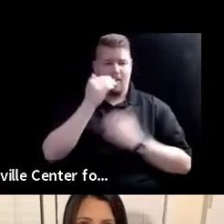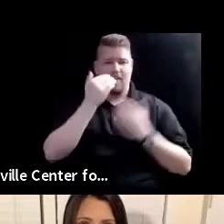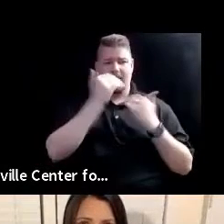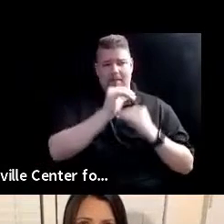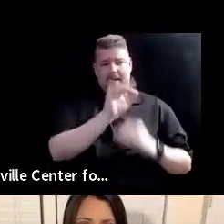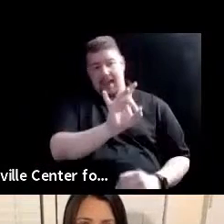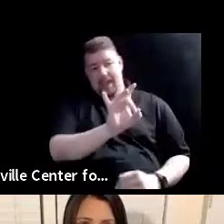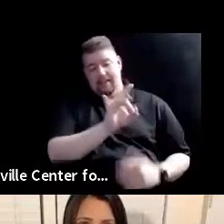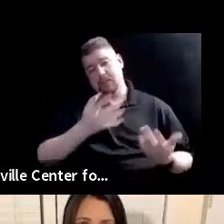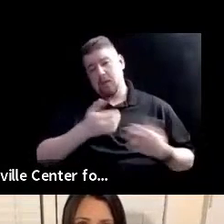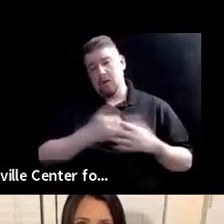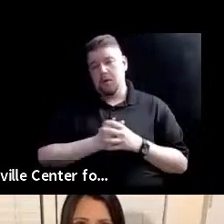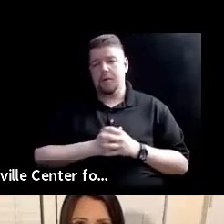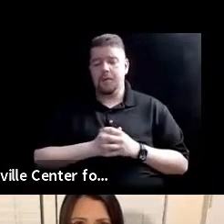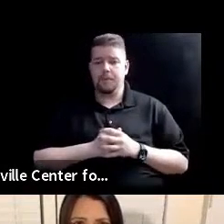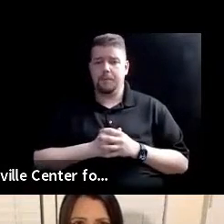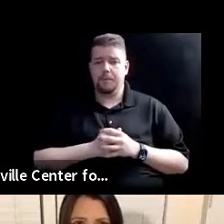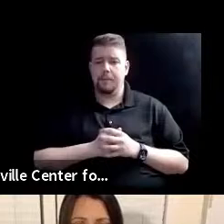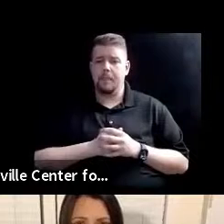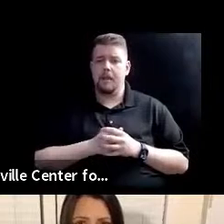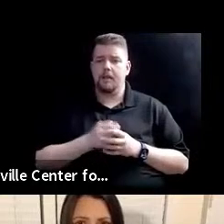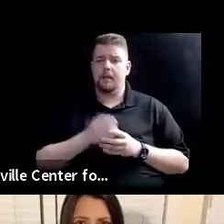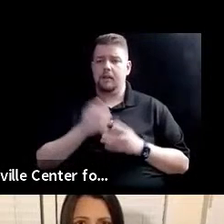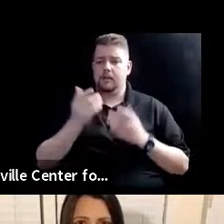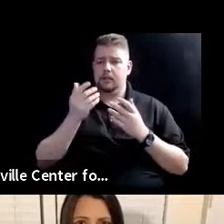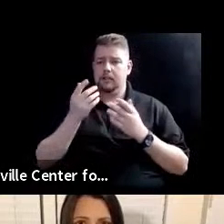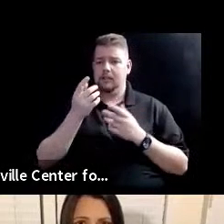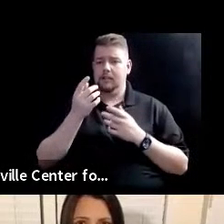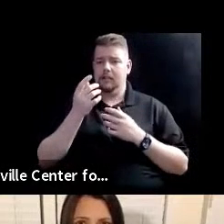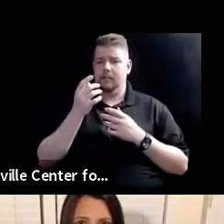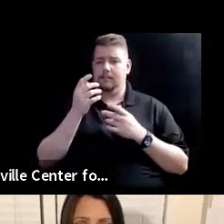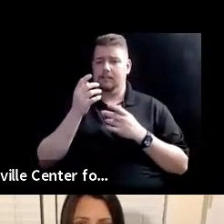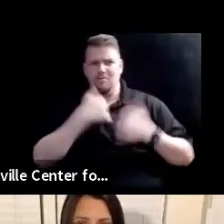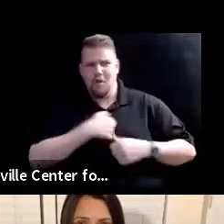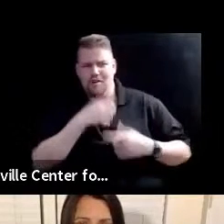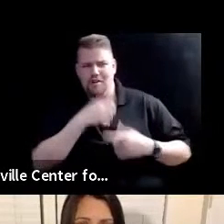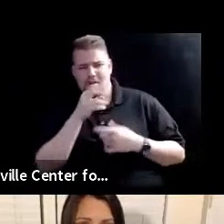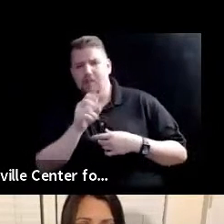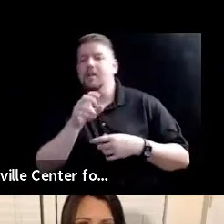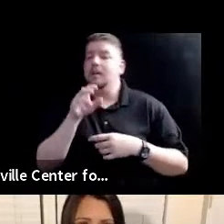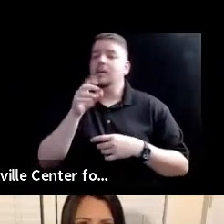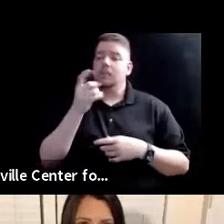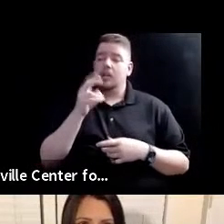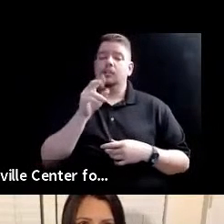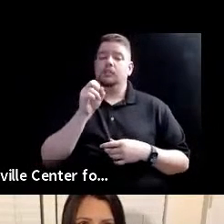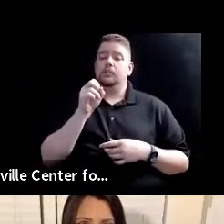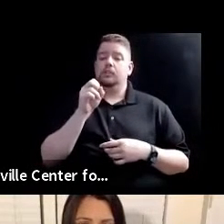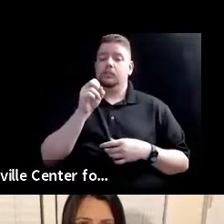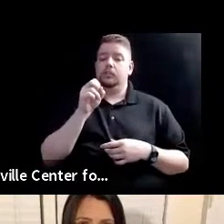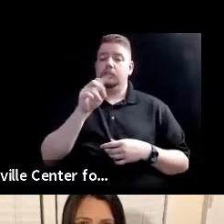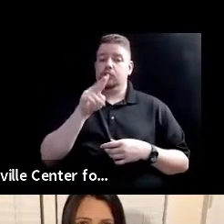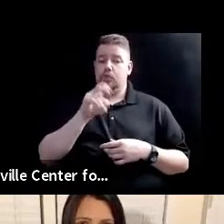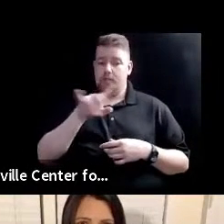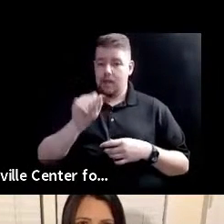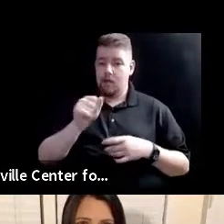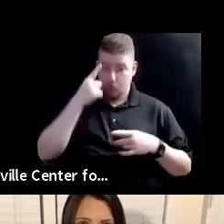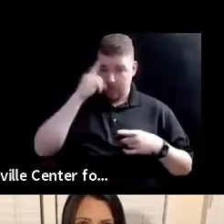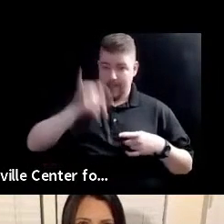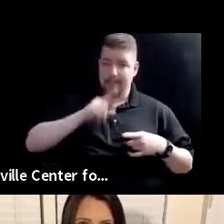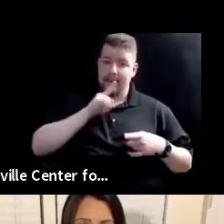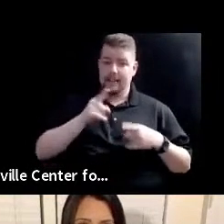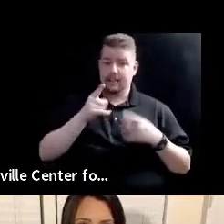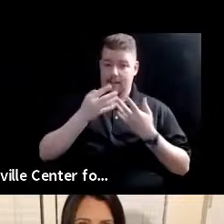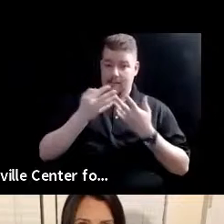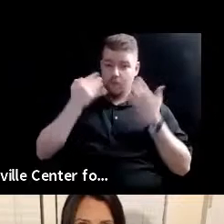So Dr. O'Brien, I'm sorry, Dr. Schiss. I'm sorry. I was going to say, so Dr. O'Brien, would you consider that a friendly amendment?